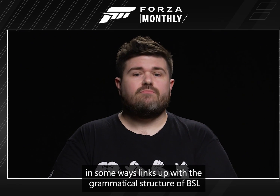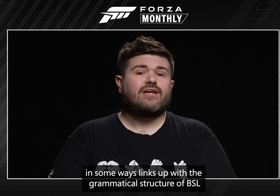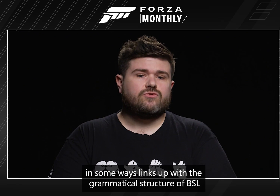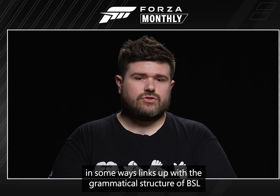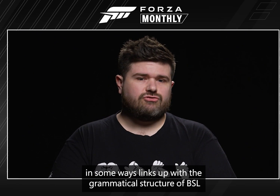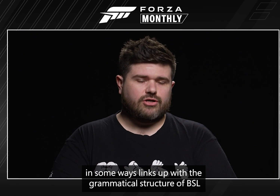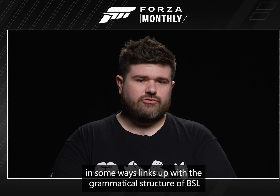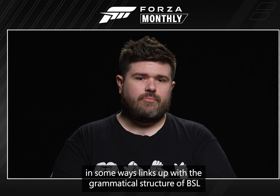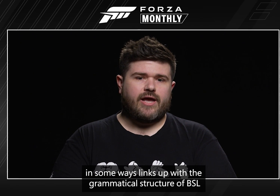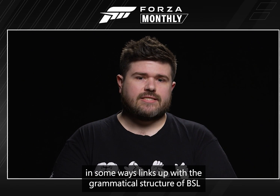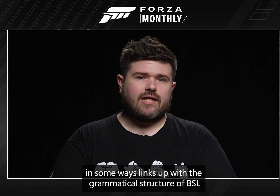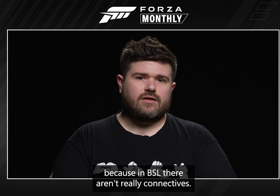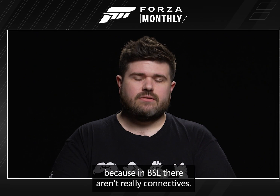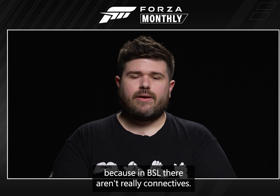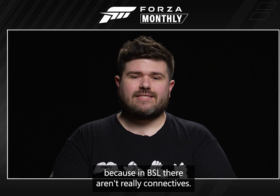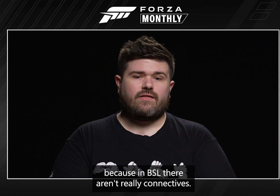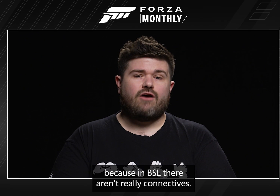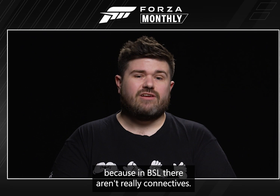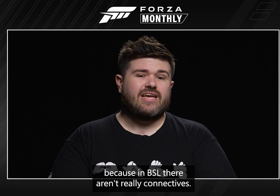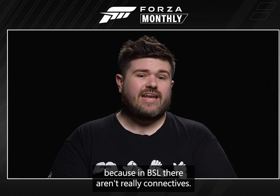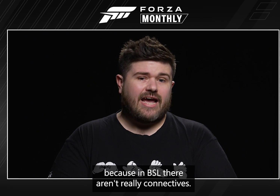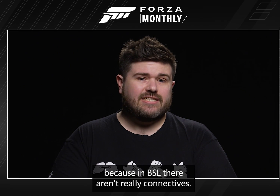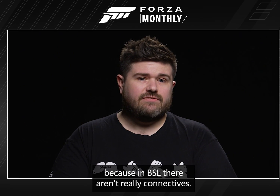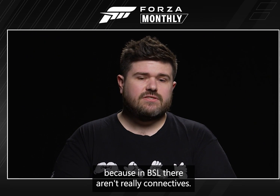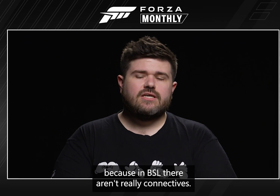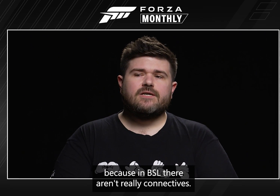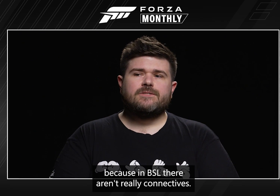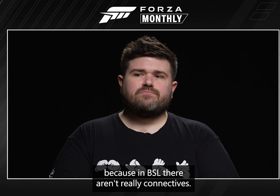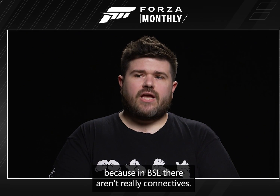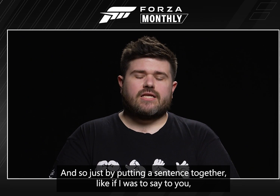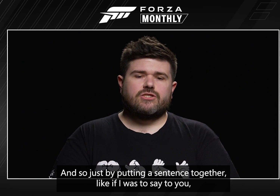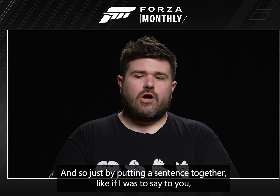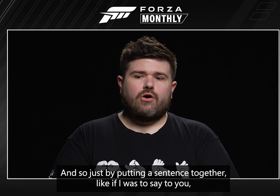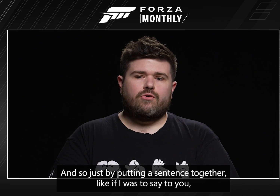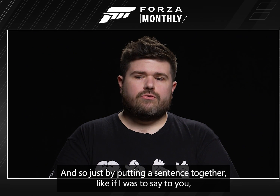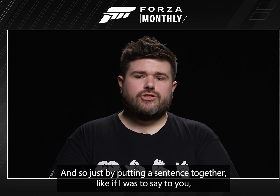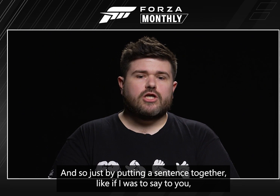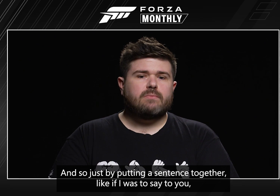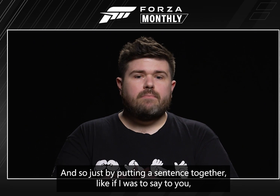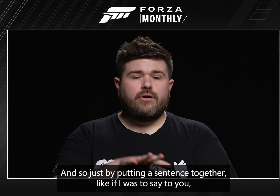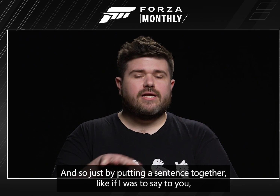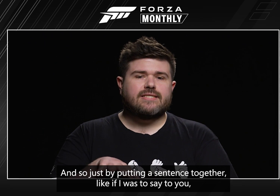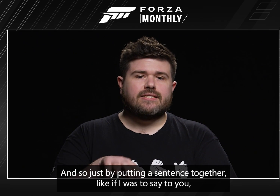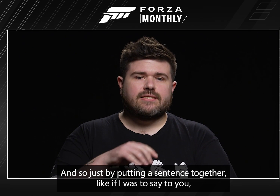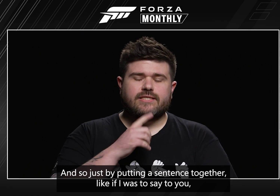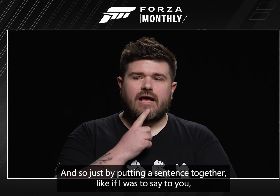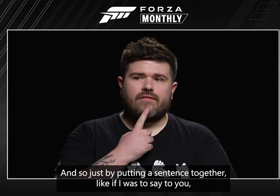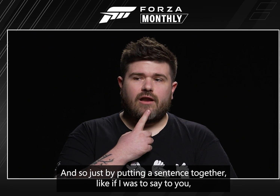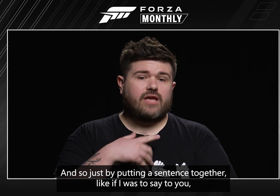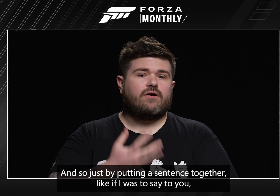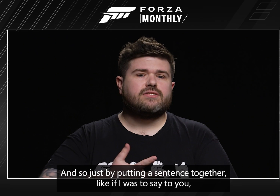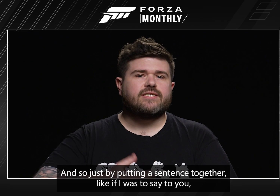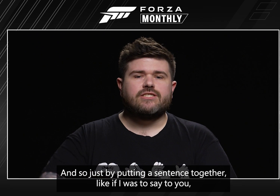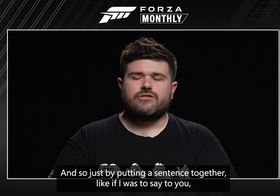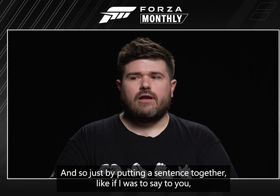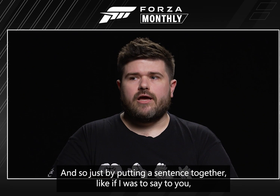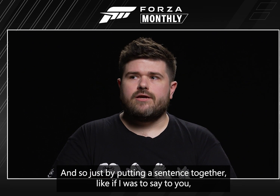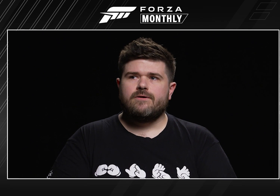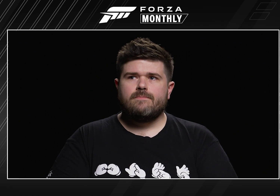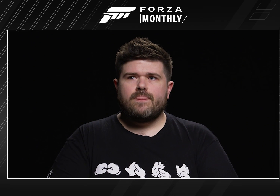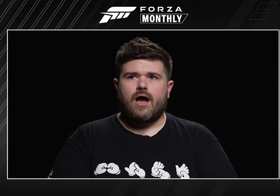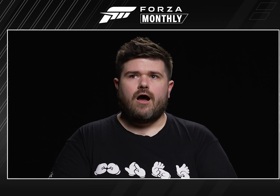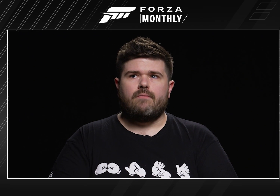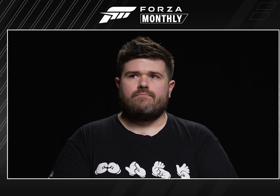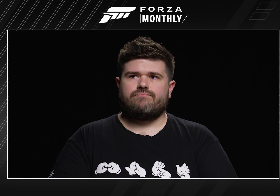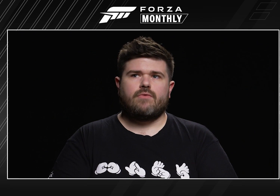kind of the grammatical structure of BSL, because in BSL there aren't really connectives. And so just by putting a sentence together, like if I was to say to you